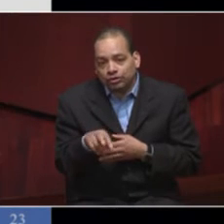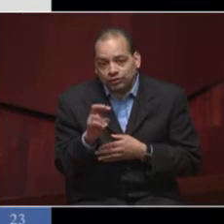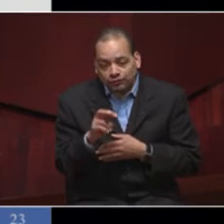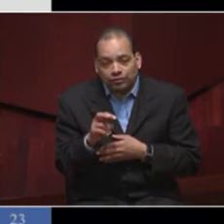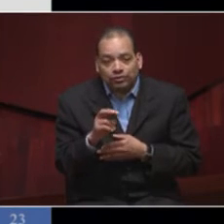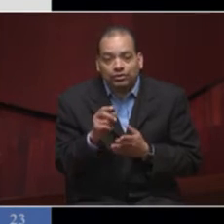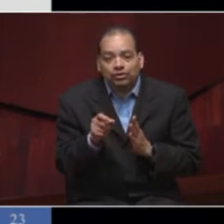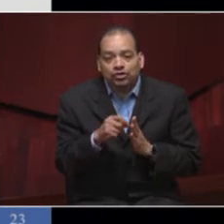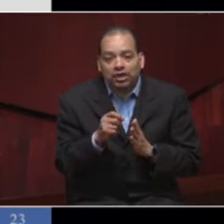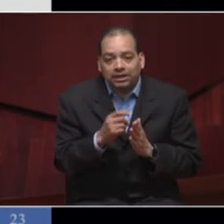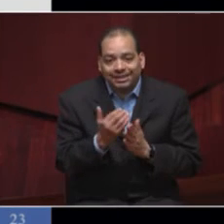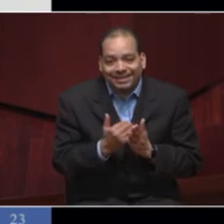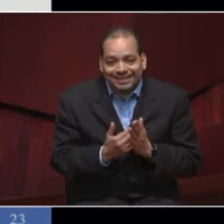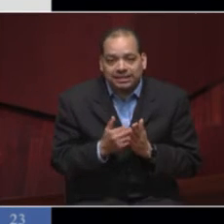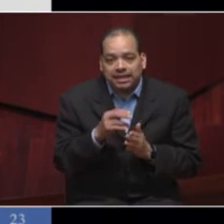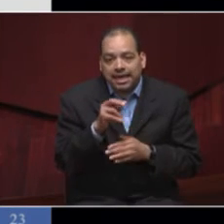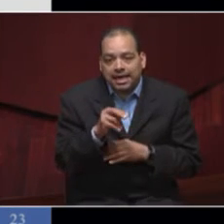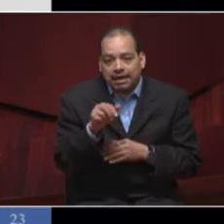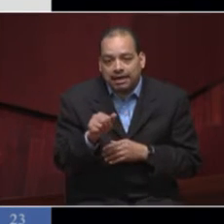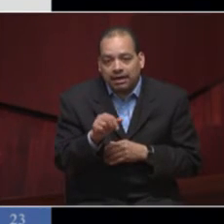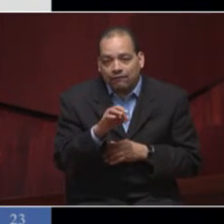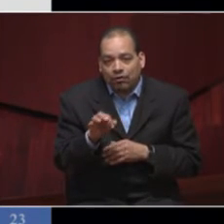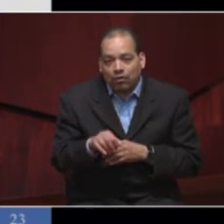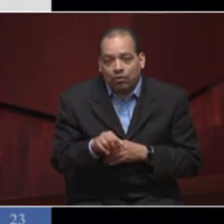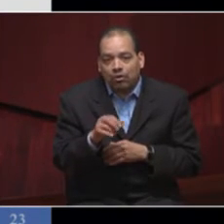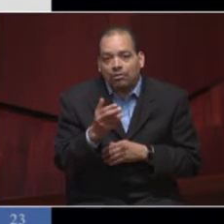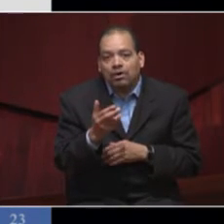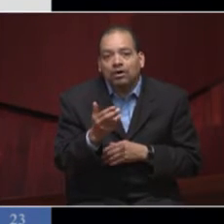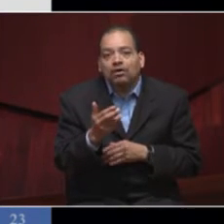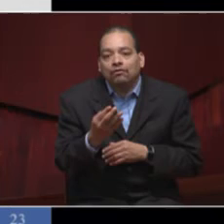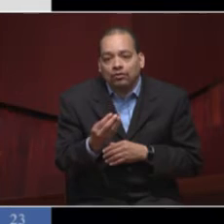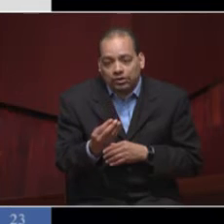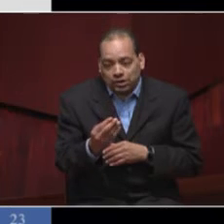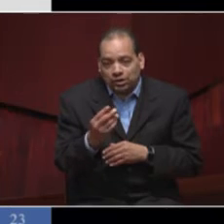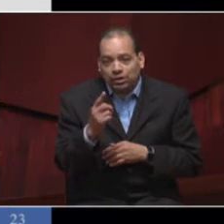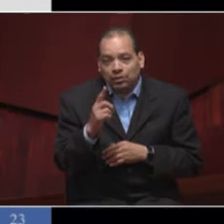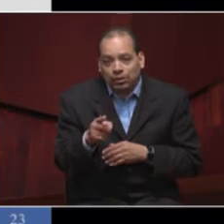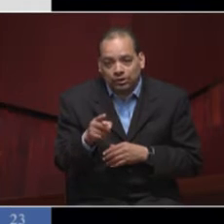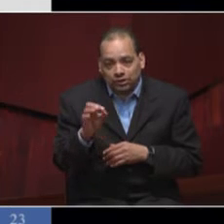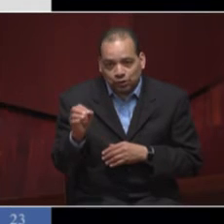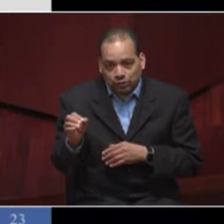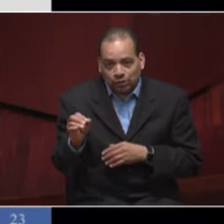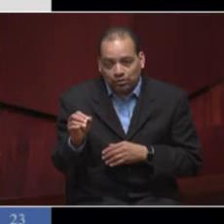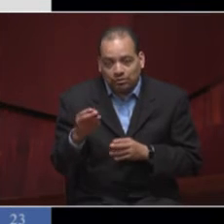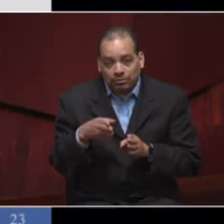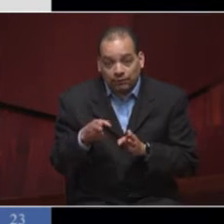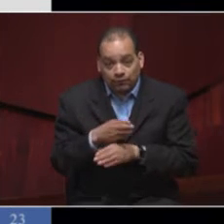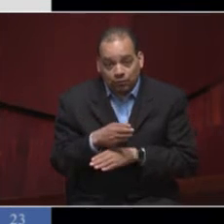14130, before you submit that transfer request to NARA.